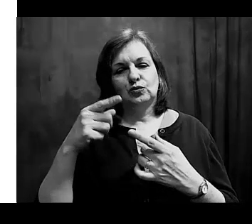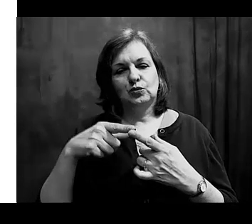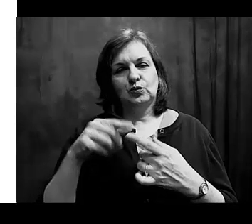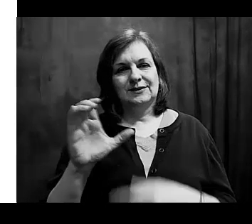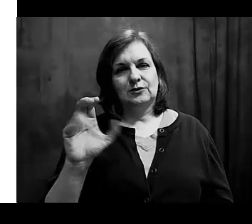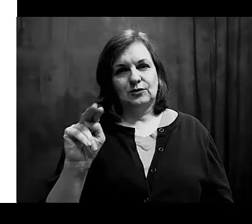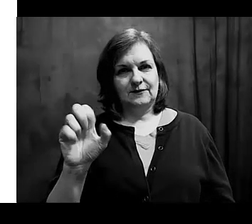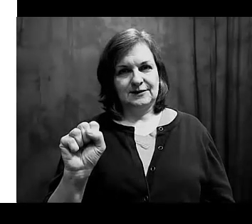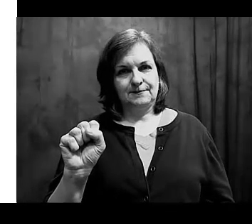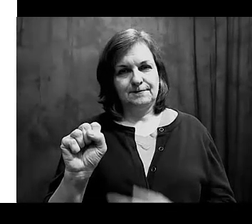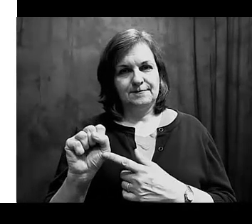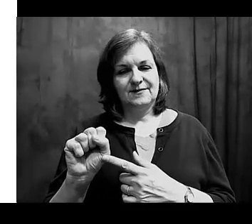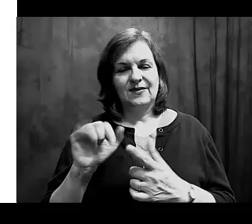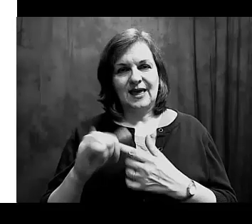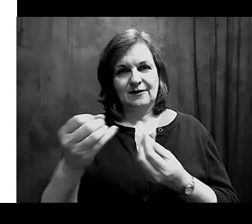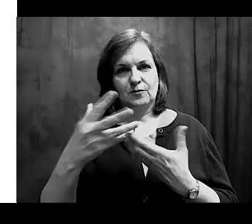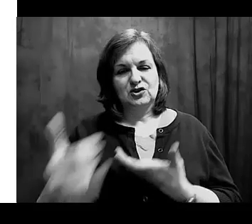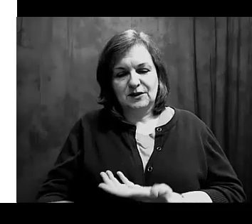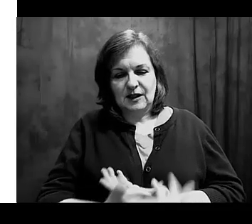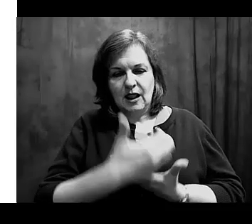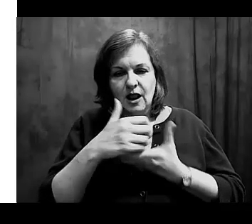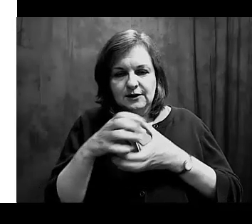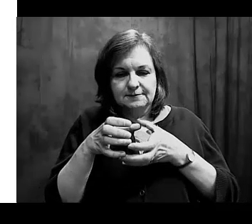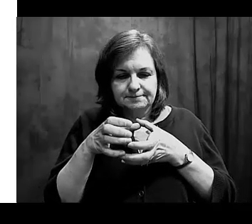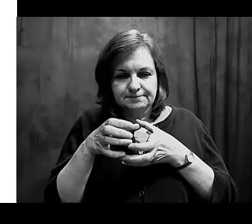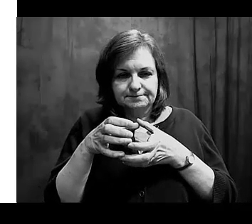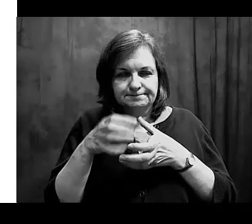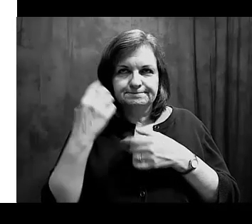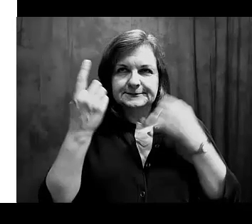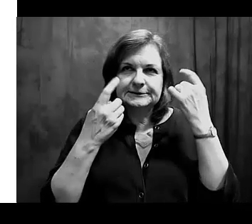purpose is to trigger an action potential